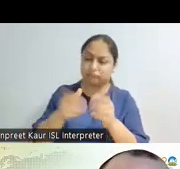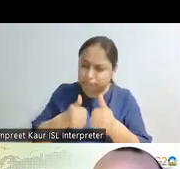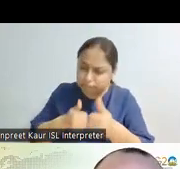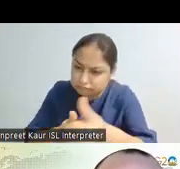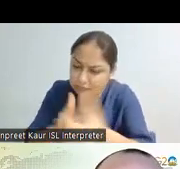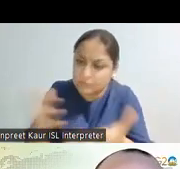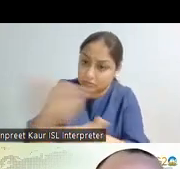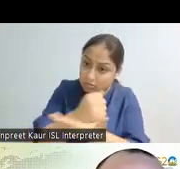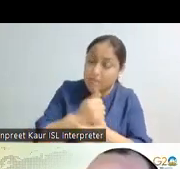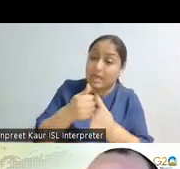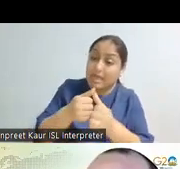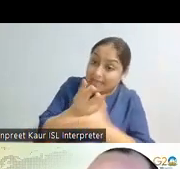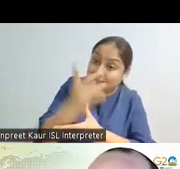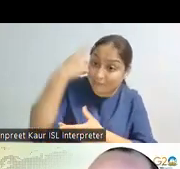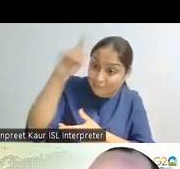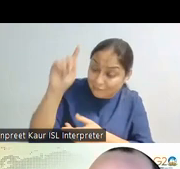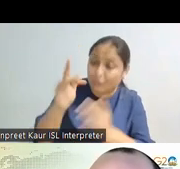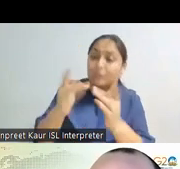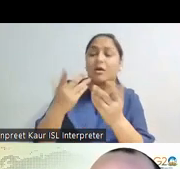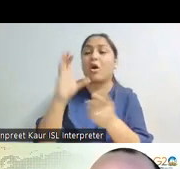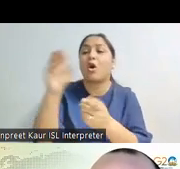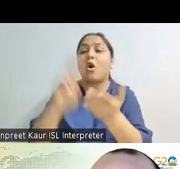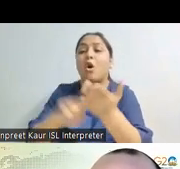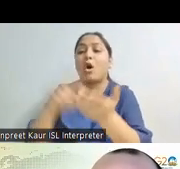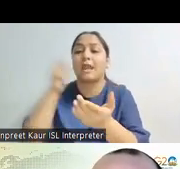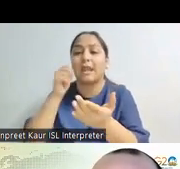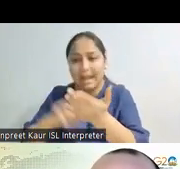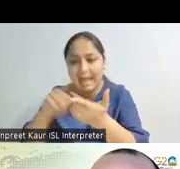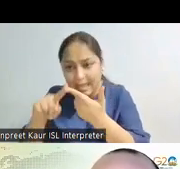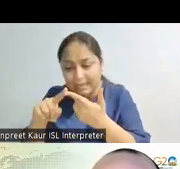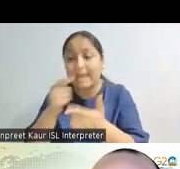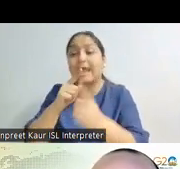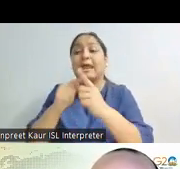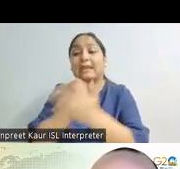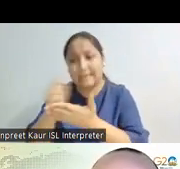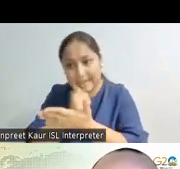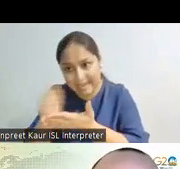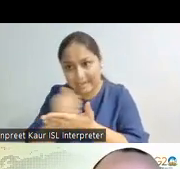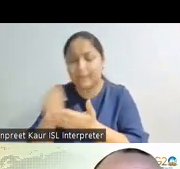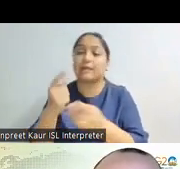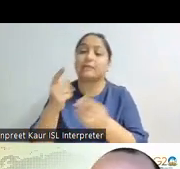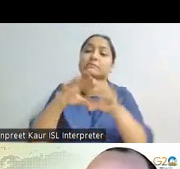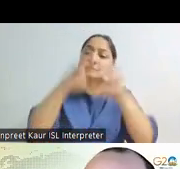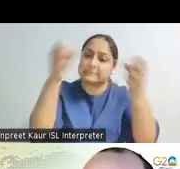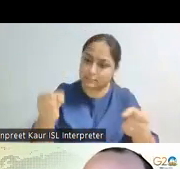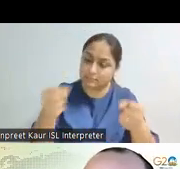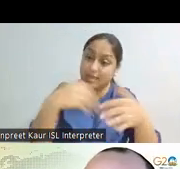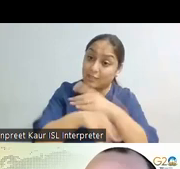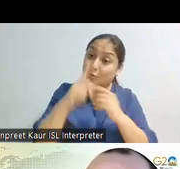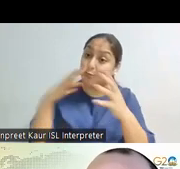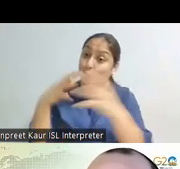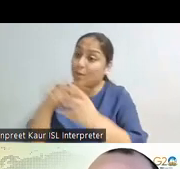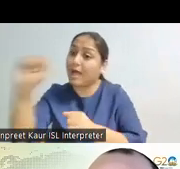digital platforms and online training and education systems, especially for marginalized groups and women in their own